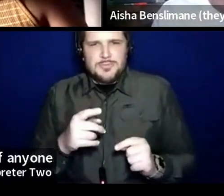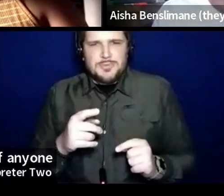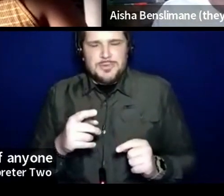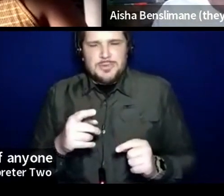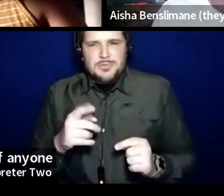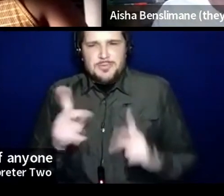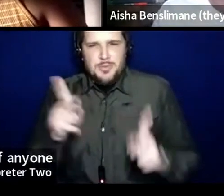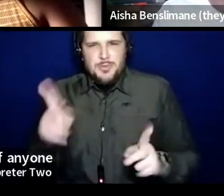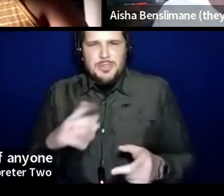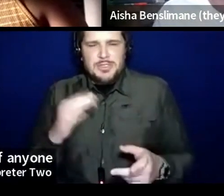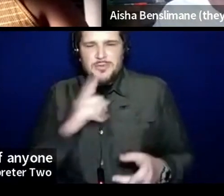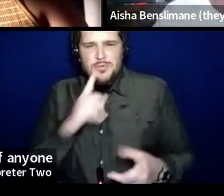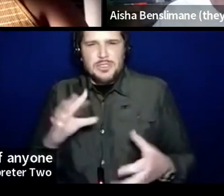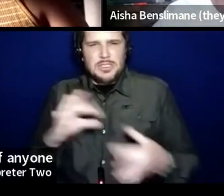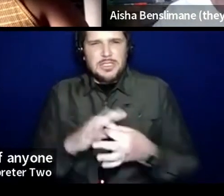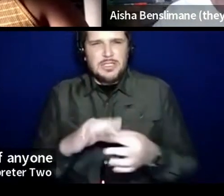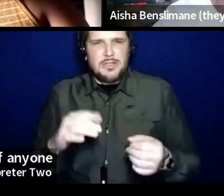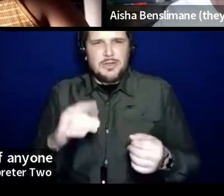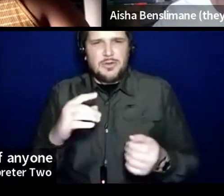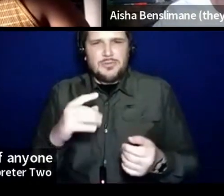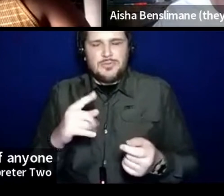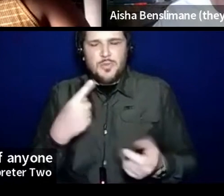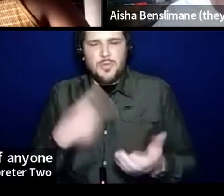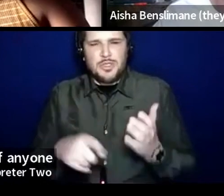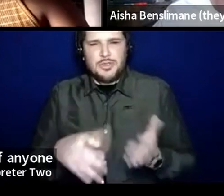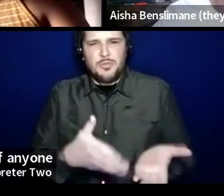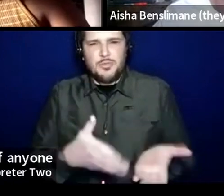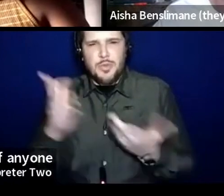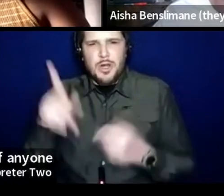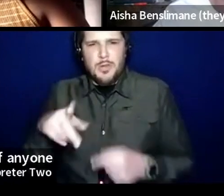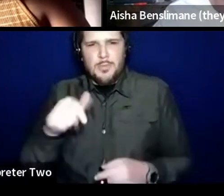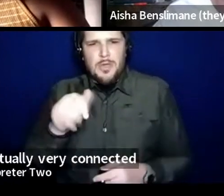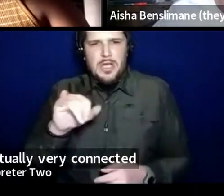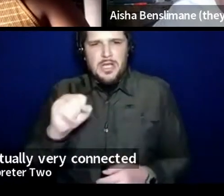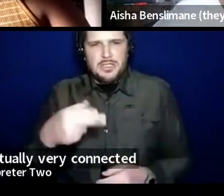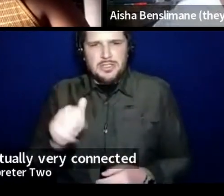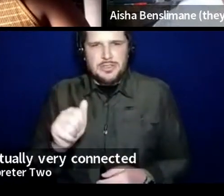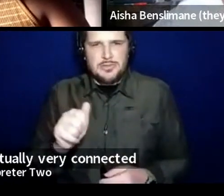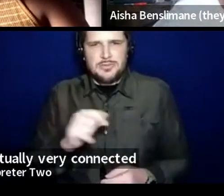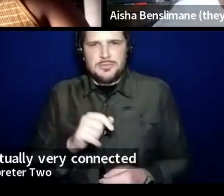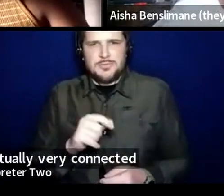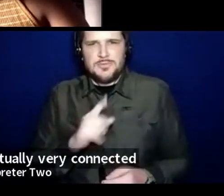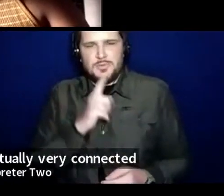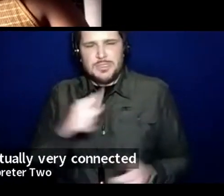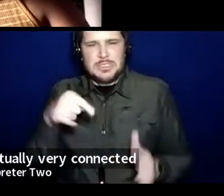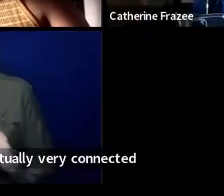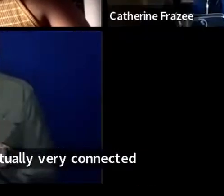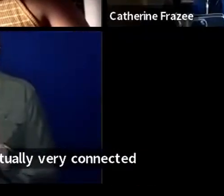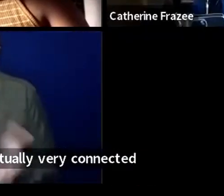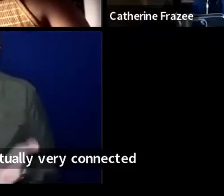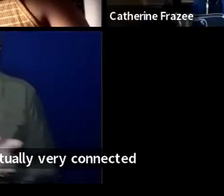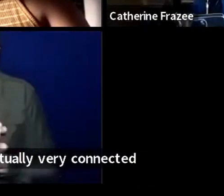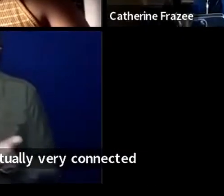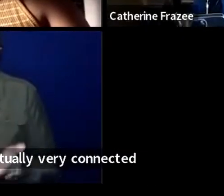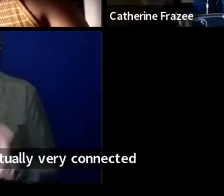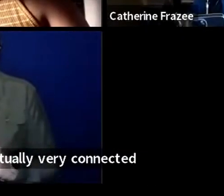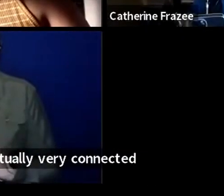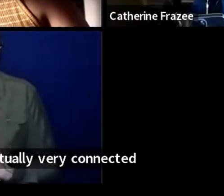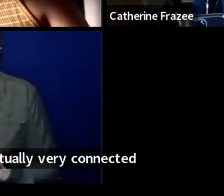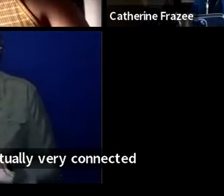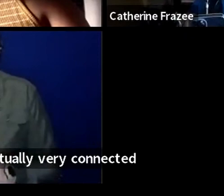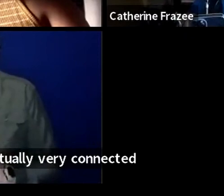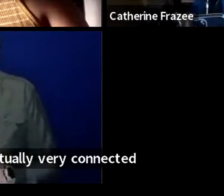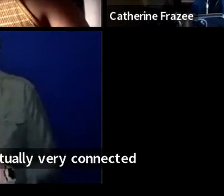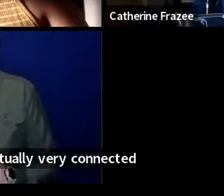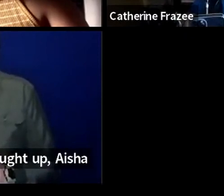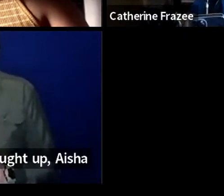to a lot of what you brought up, Aisha, around the really deeply damaging, cultural violence